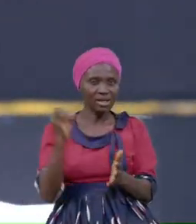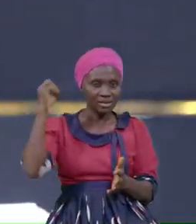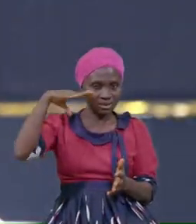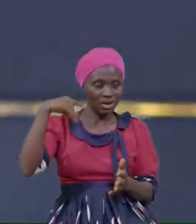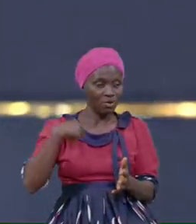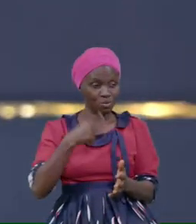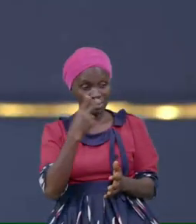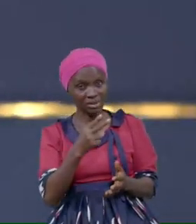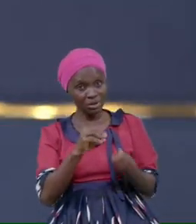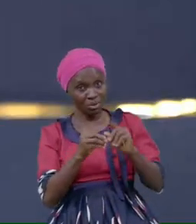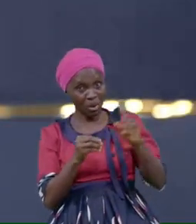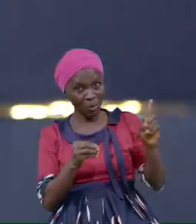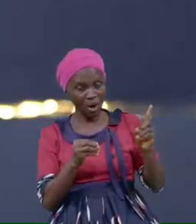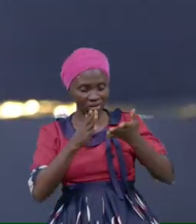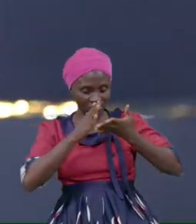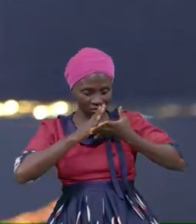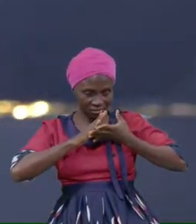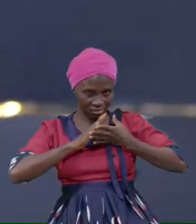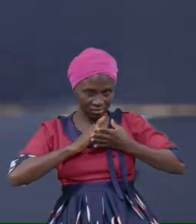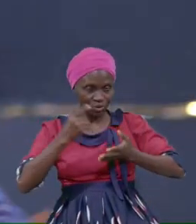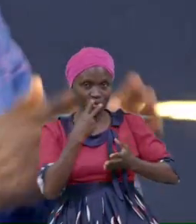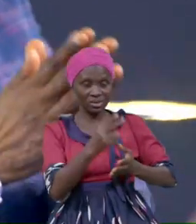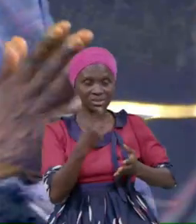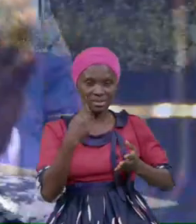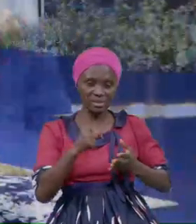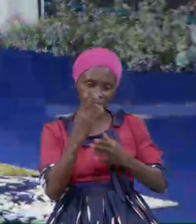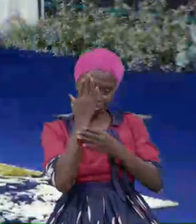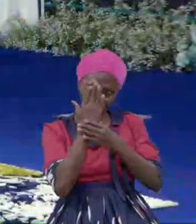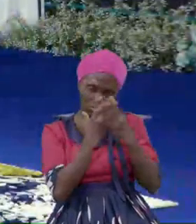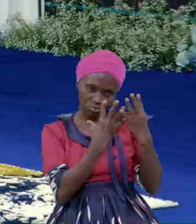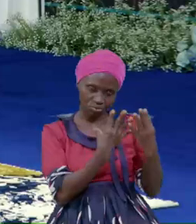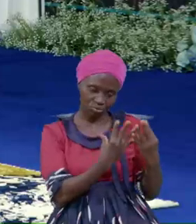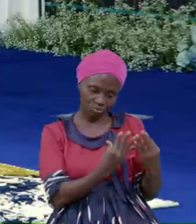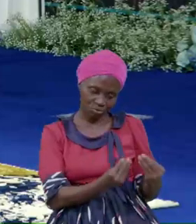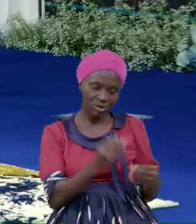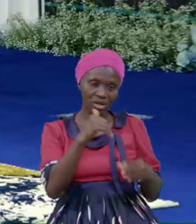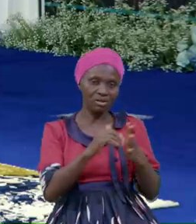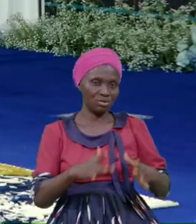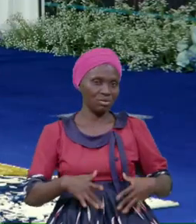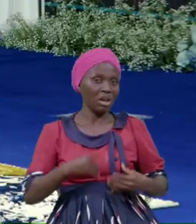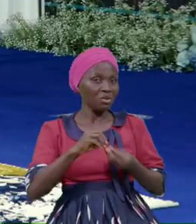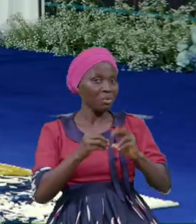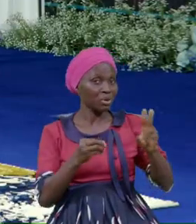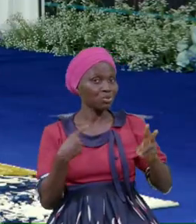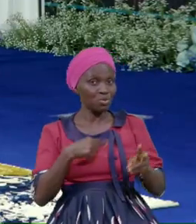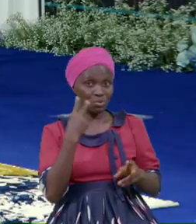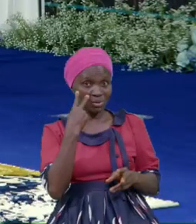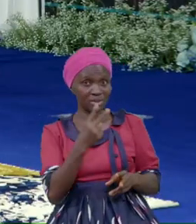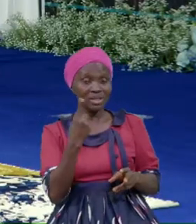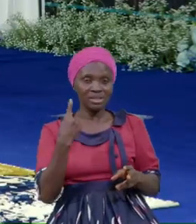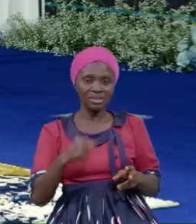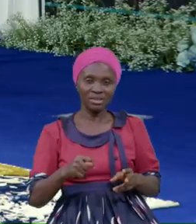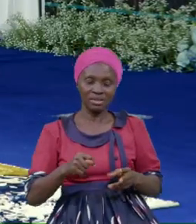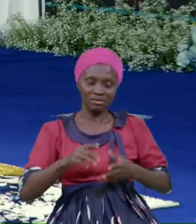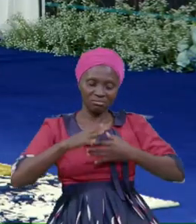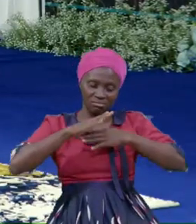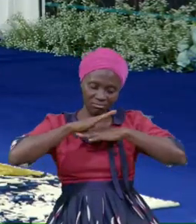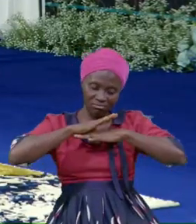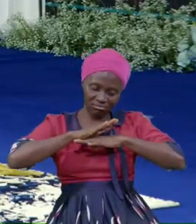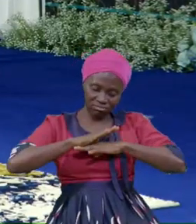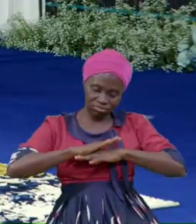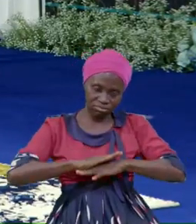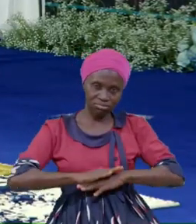life, we'll see the restfulness in your life. He saw their attitude, their attitude, their